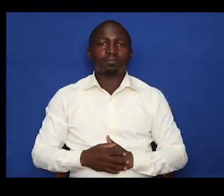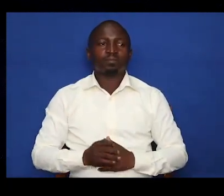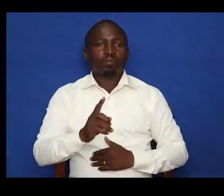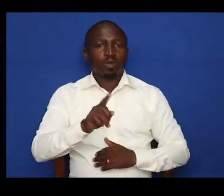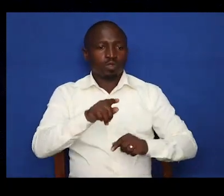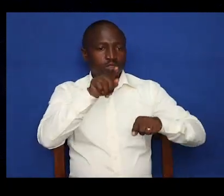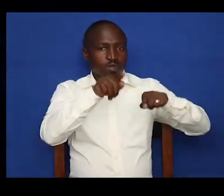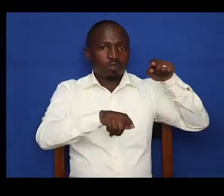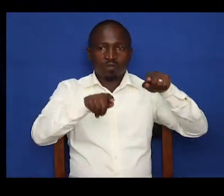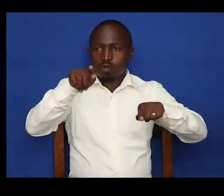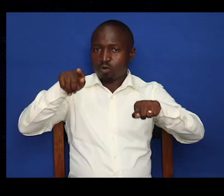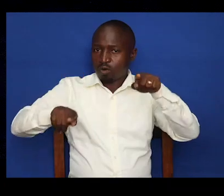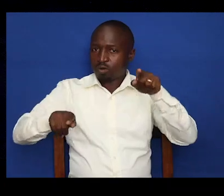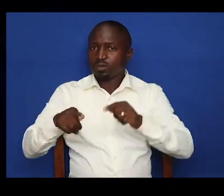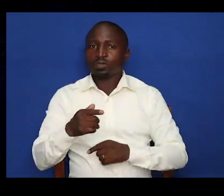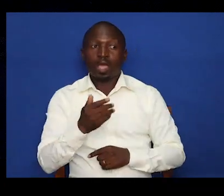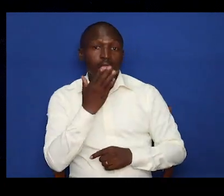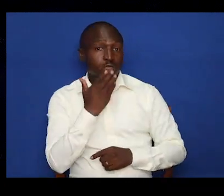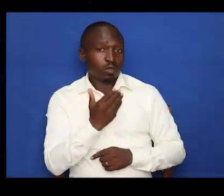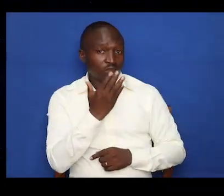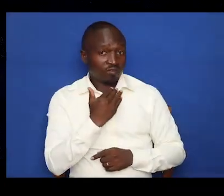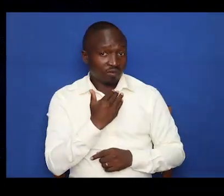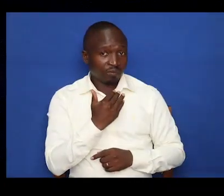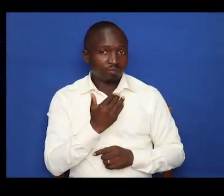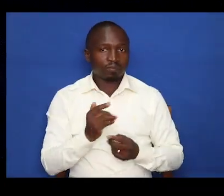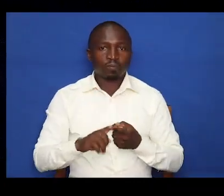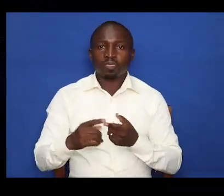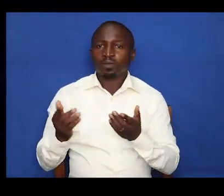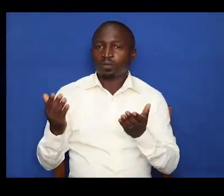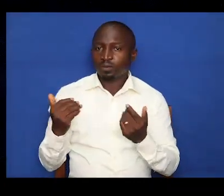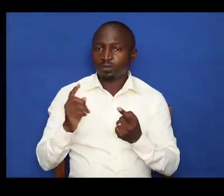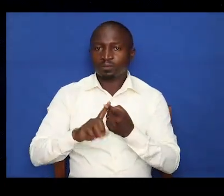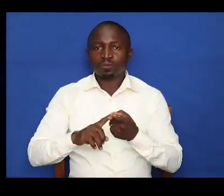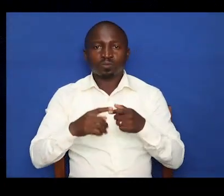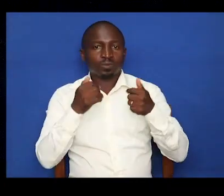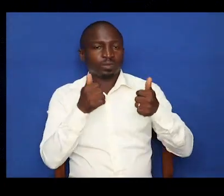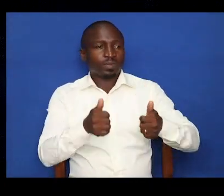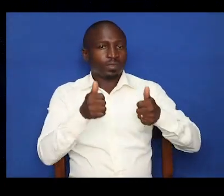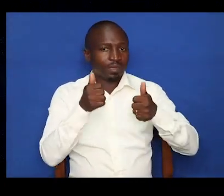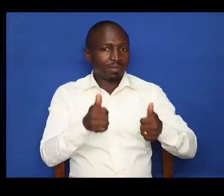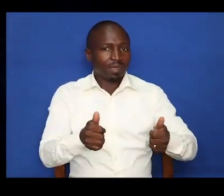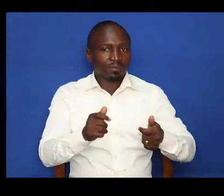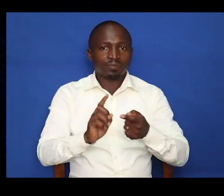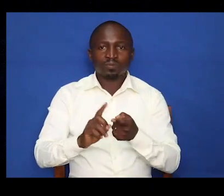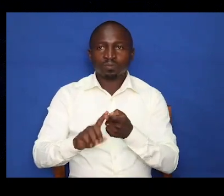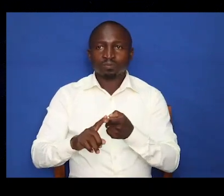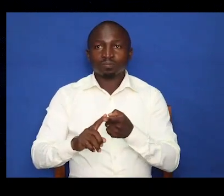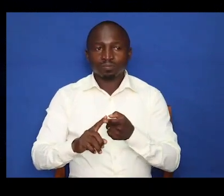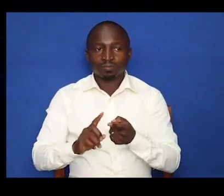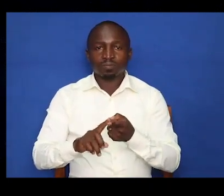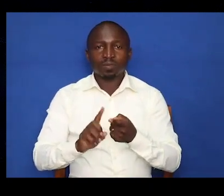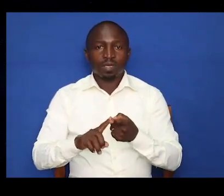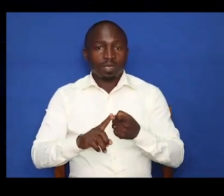the variation of salinity, we may say, fundamentally determined by the nature